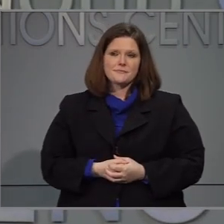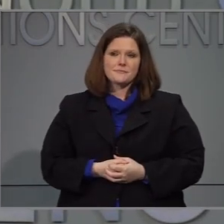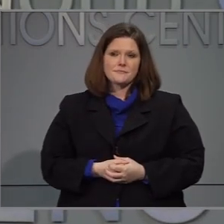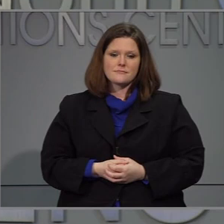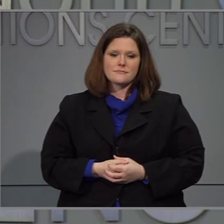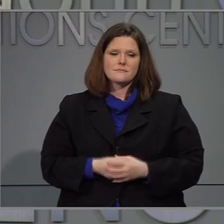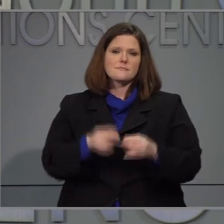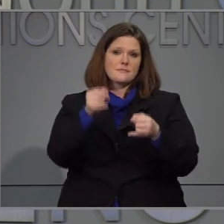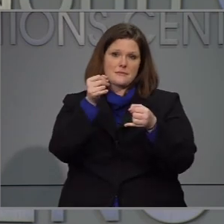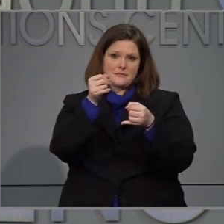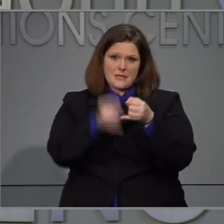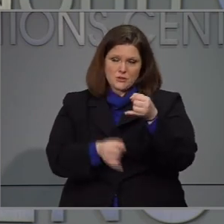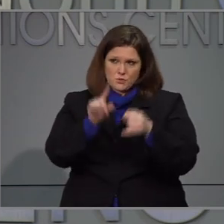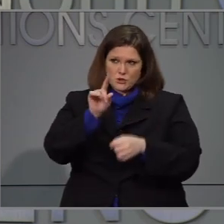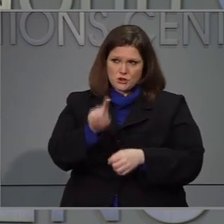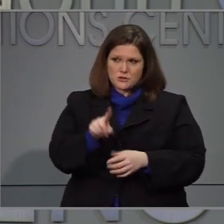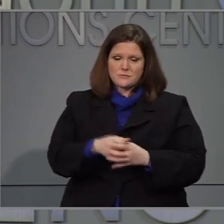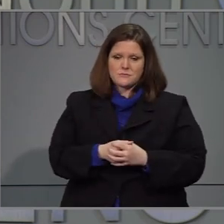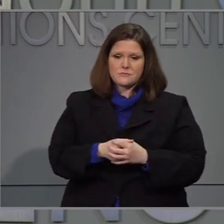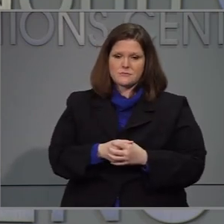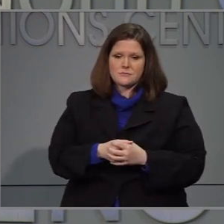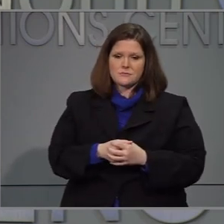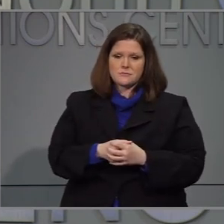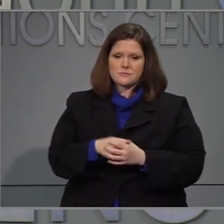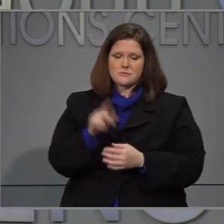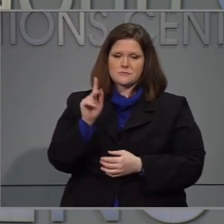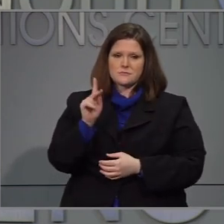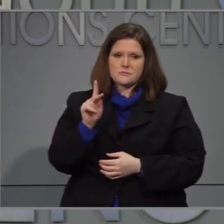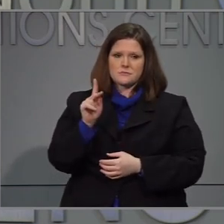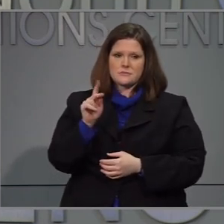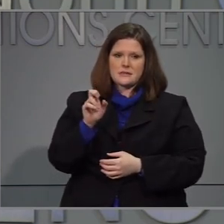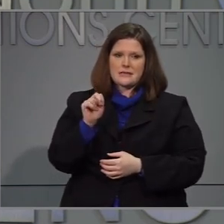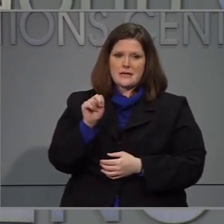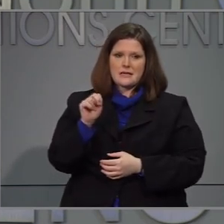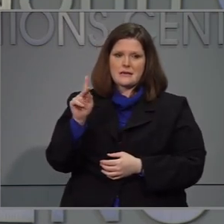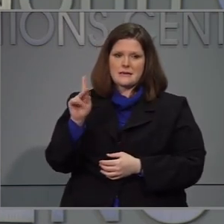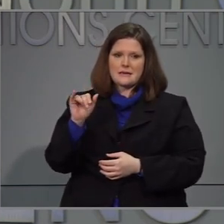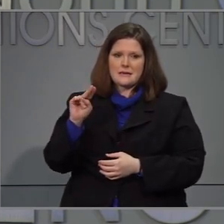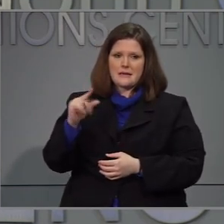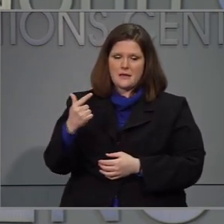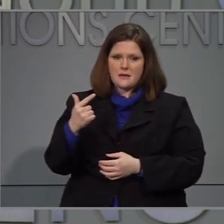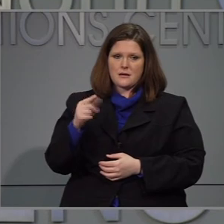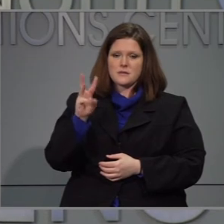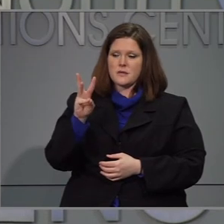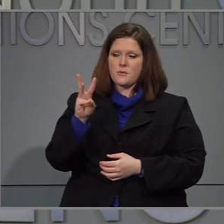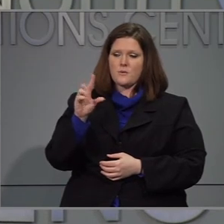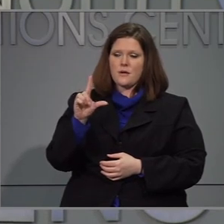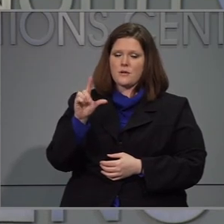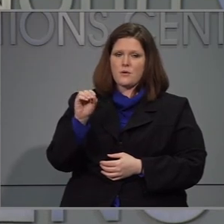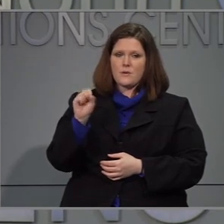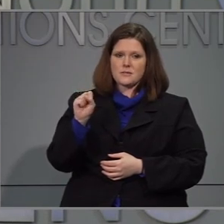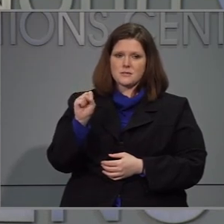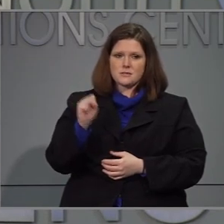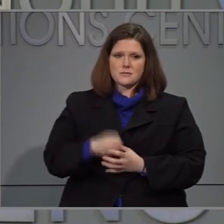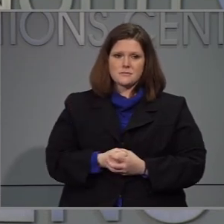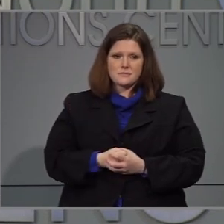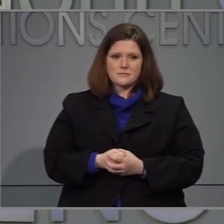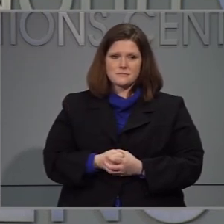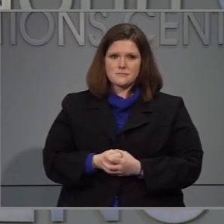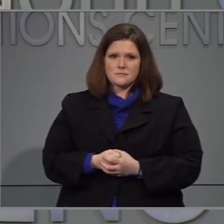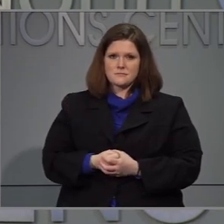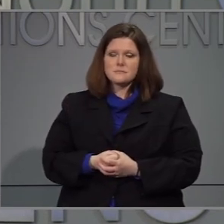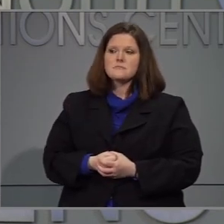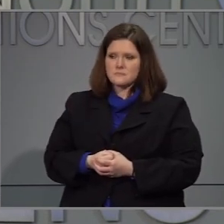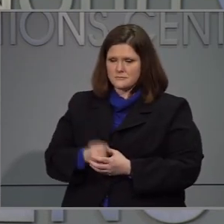Our final question today will be from Kim King, WLOS. Good afternoon,